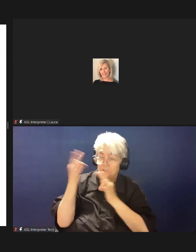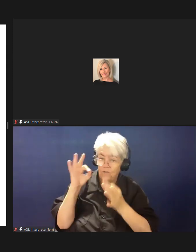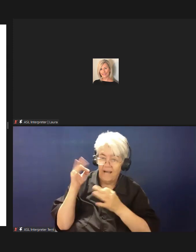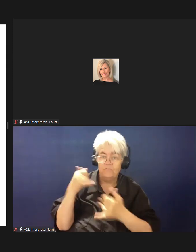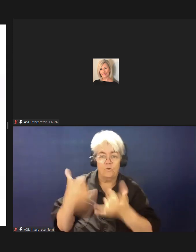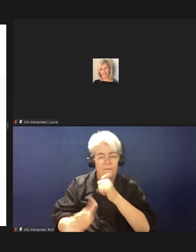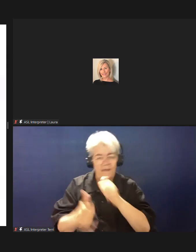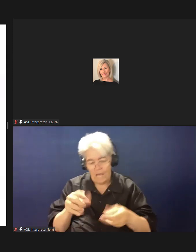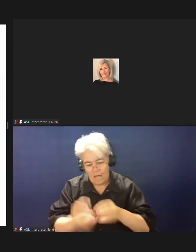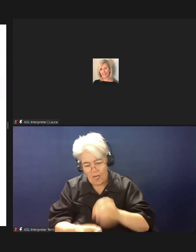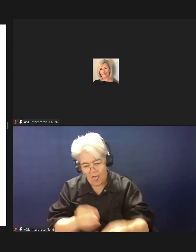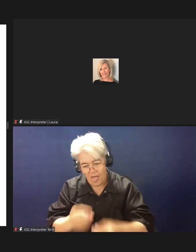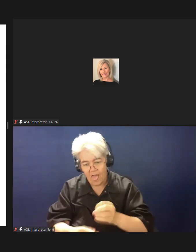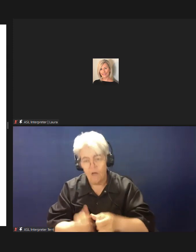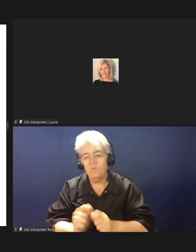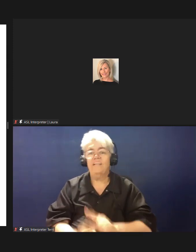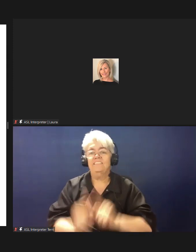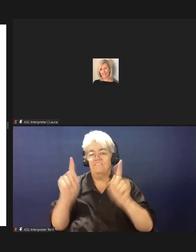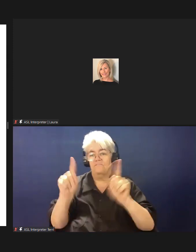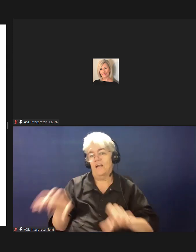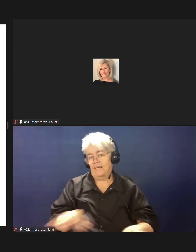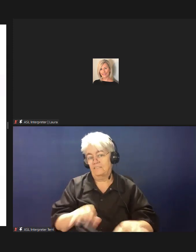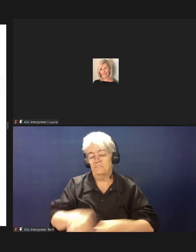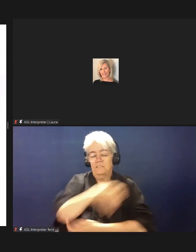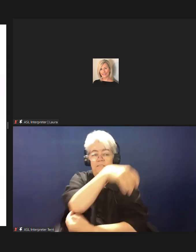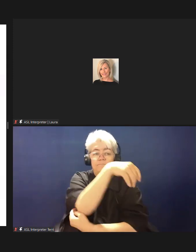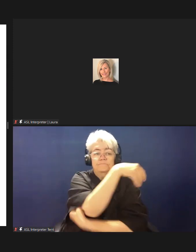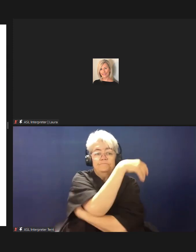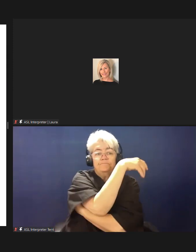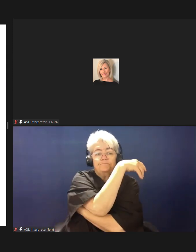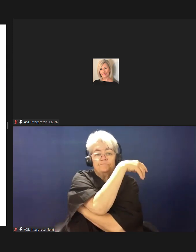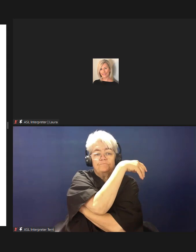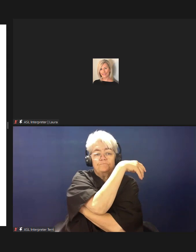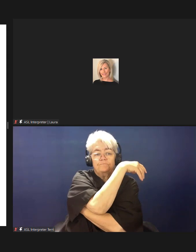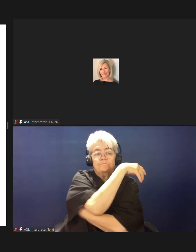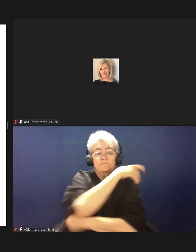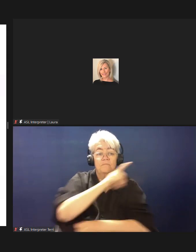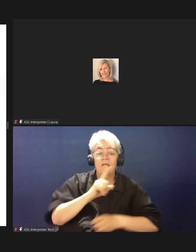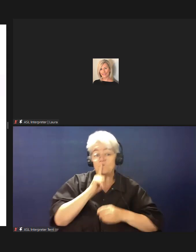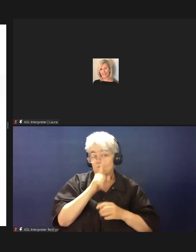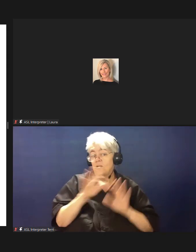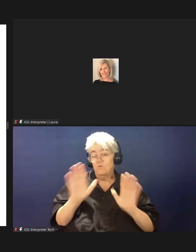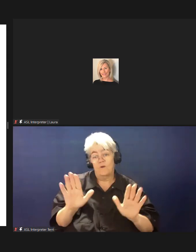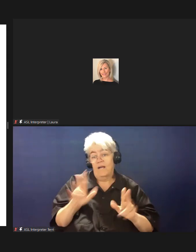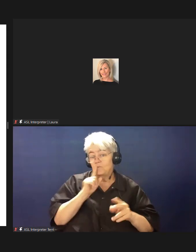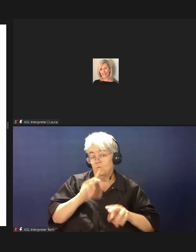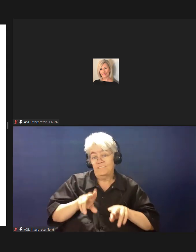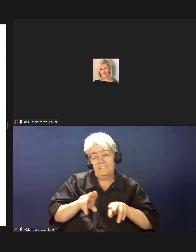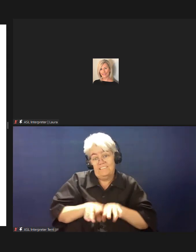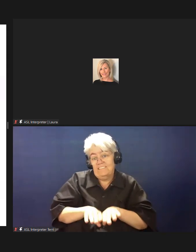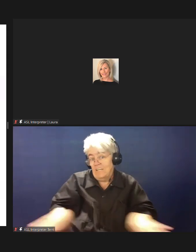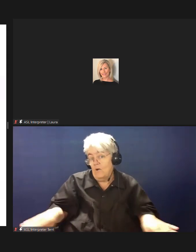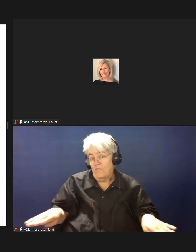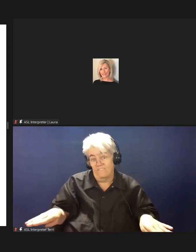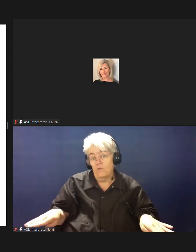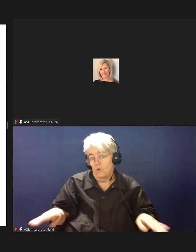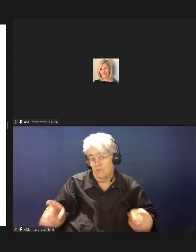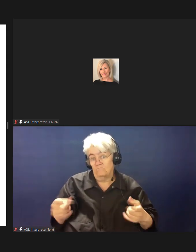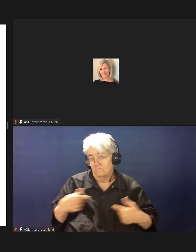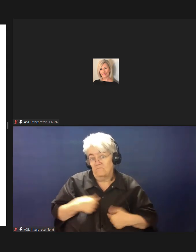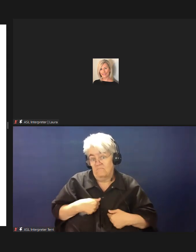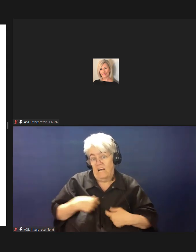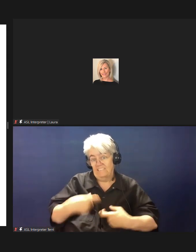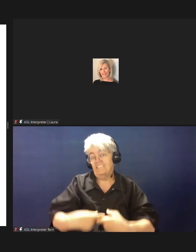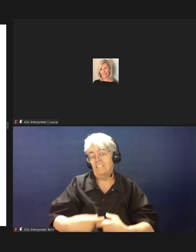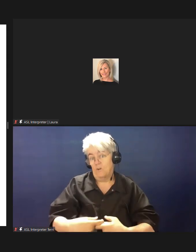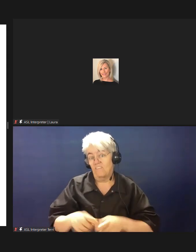hands occupied with another activity. And it's great to sit on the floor at their level. I do that often. Yeah,